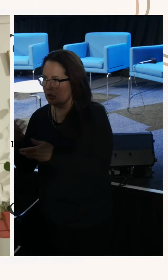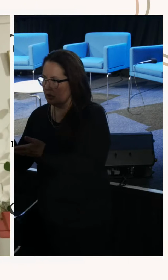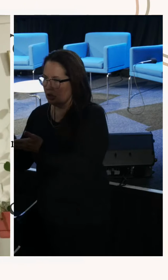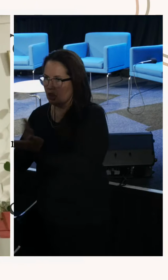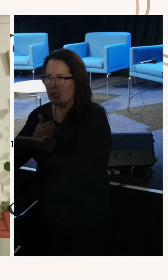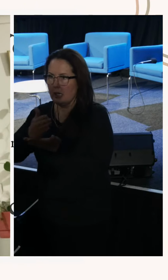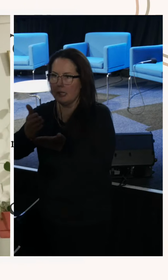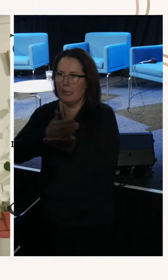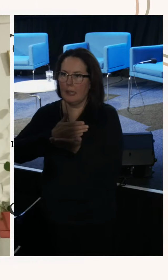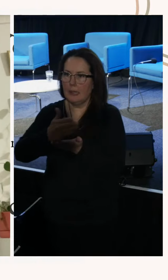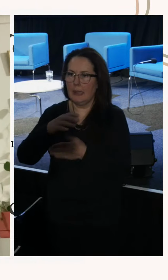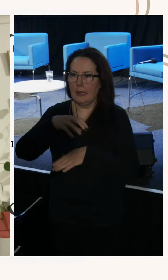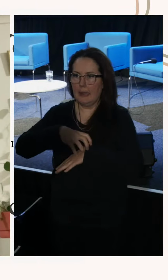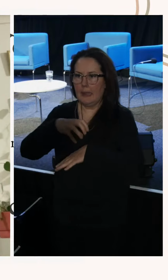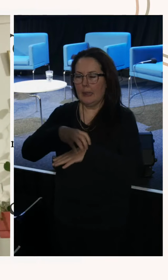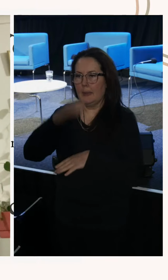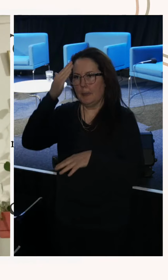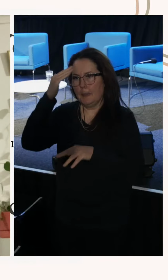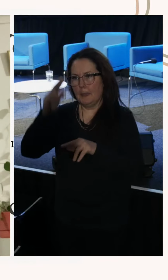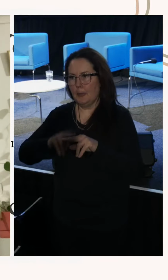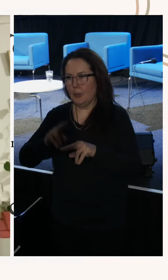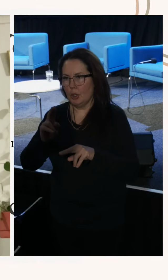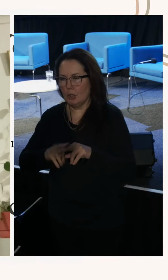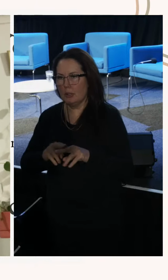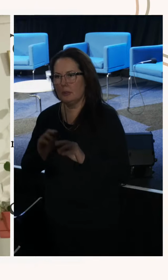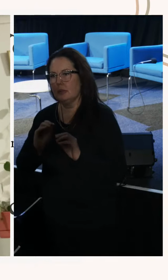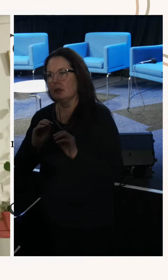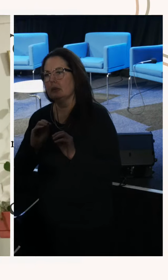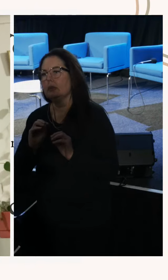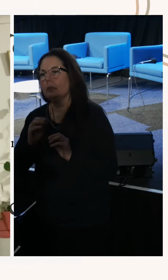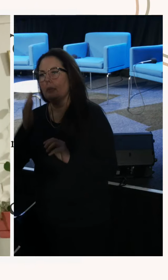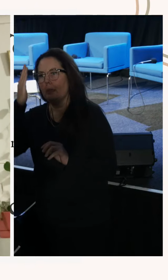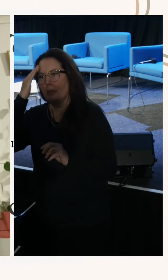place. My mum talks about how